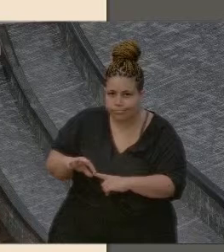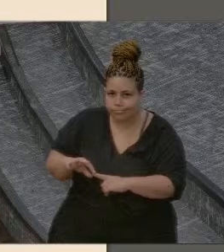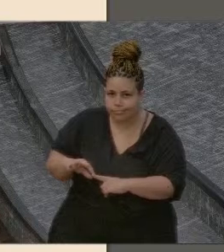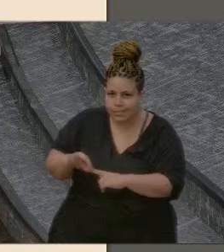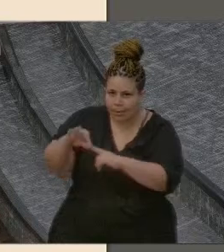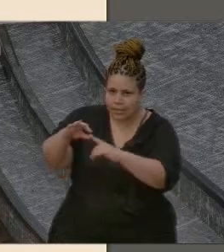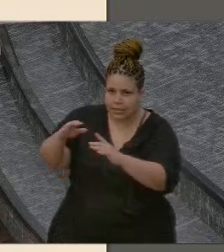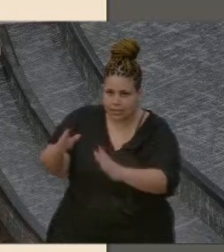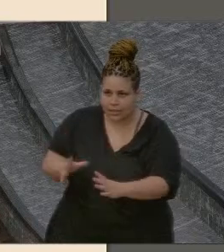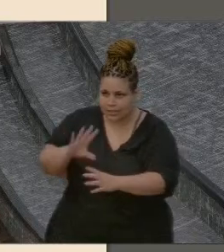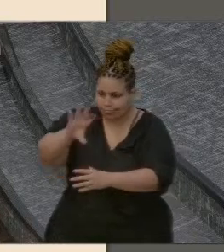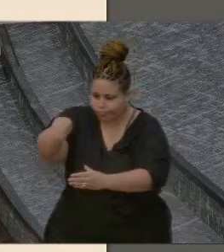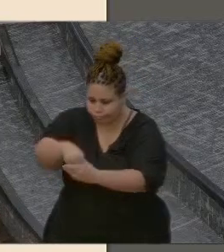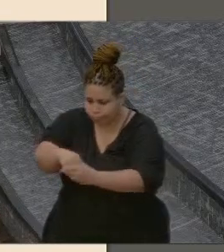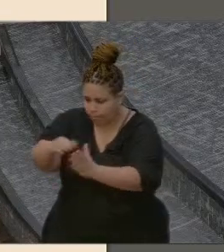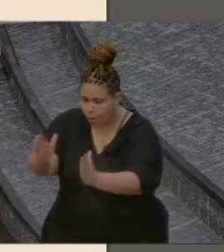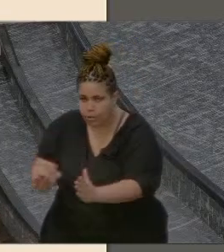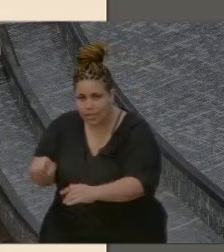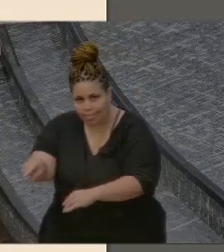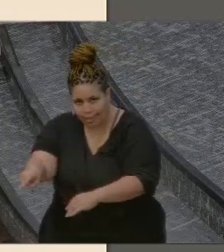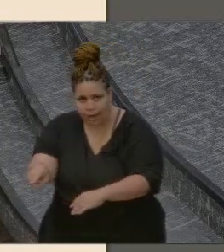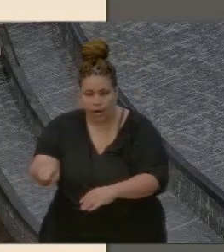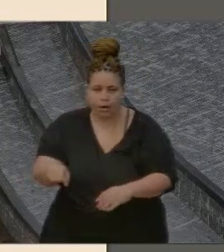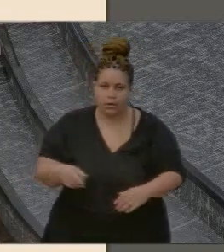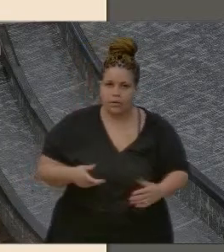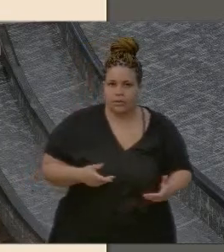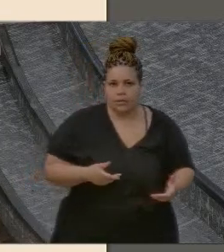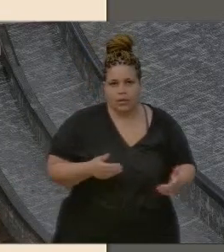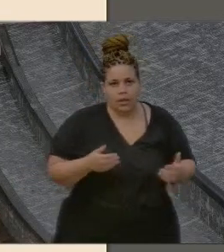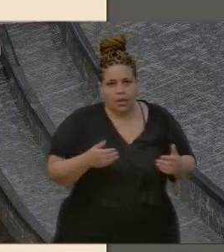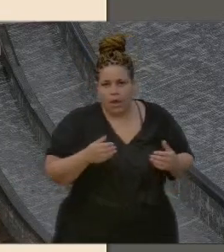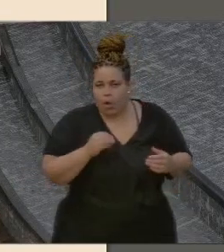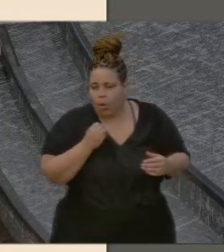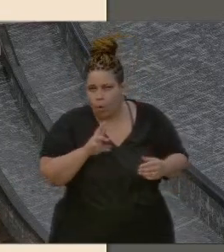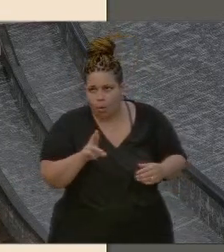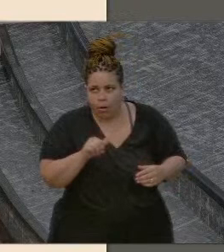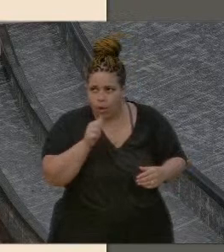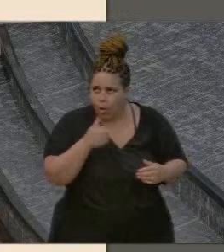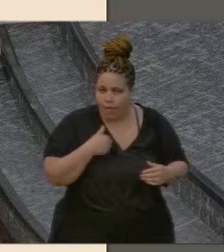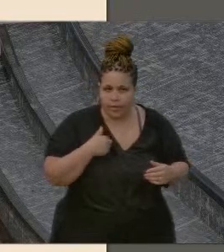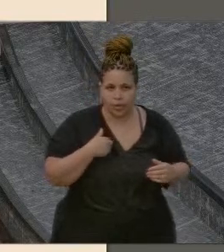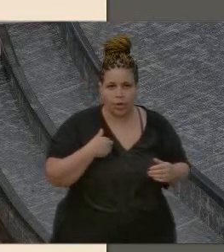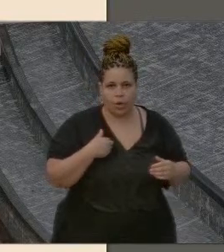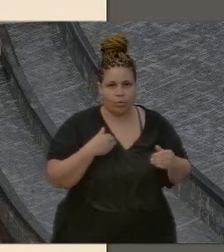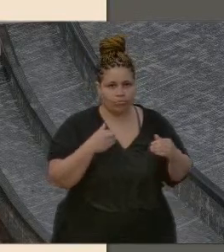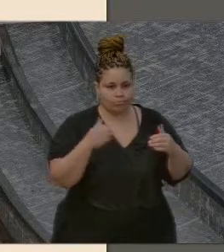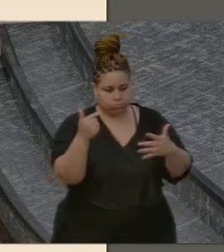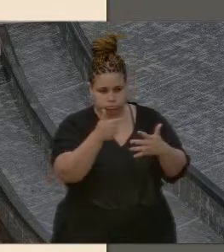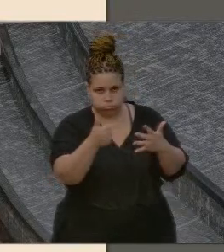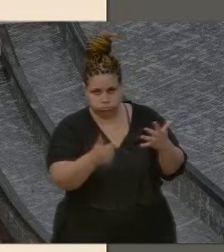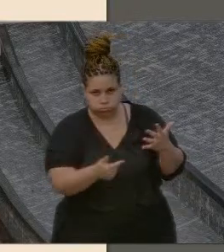believe they are shared and have multiple assignments. In an era of